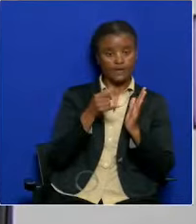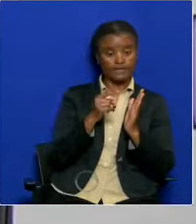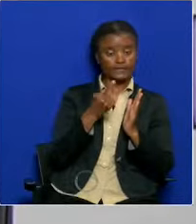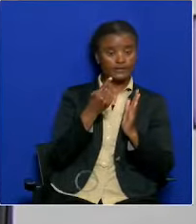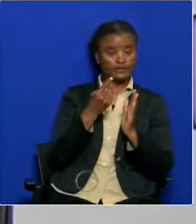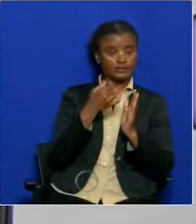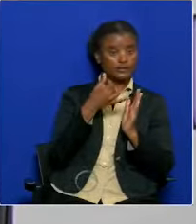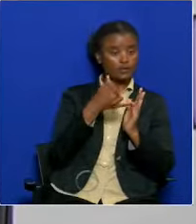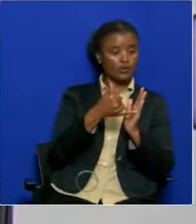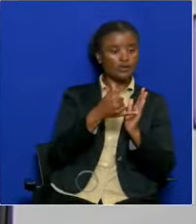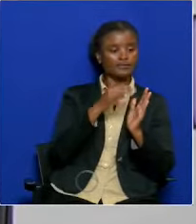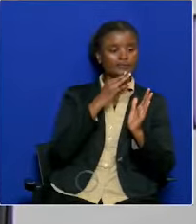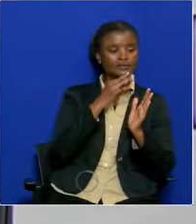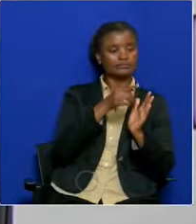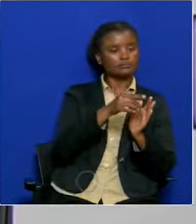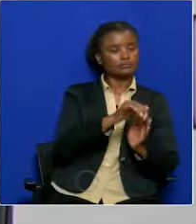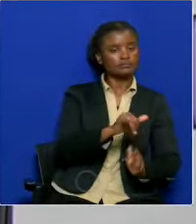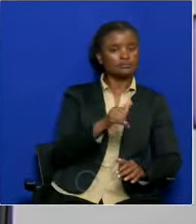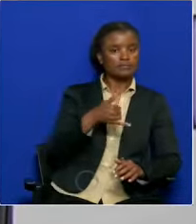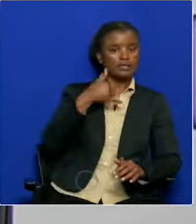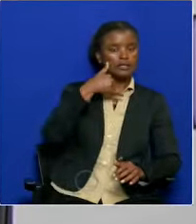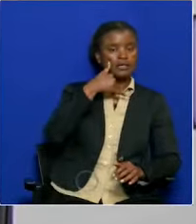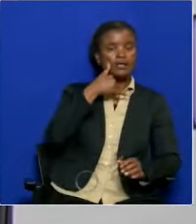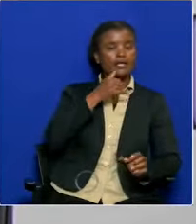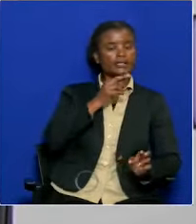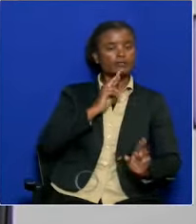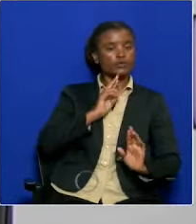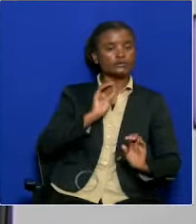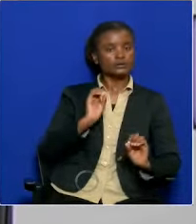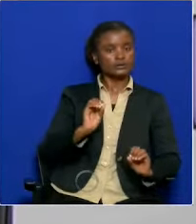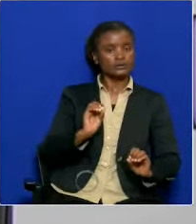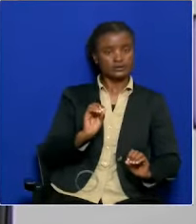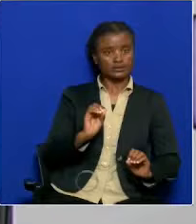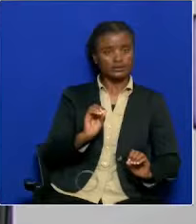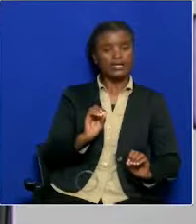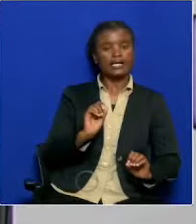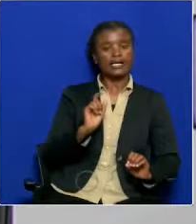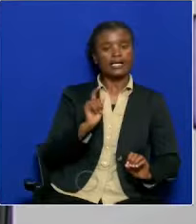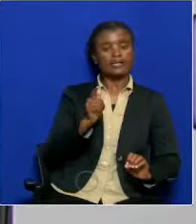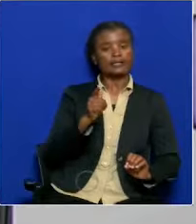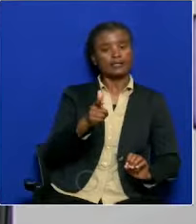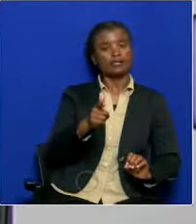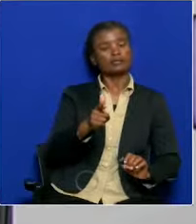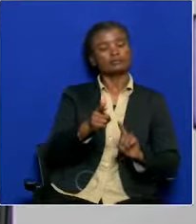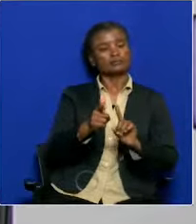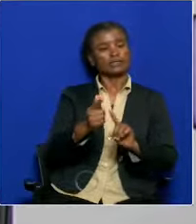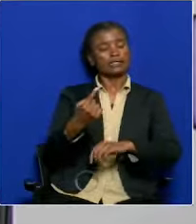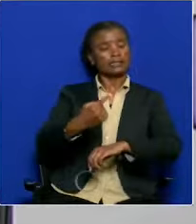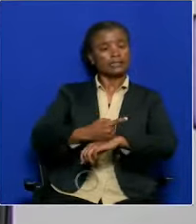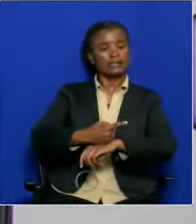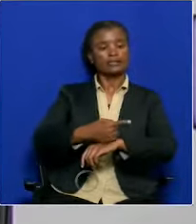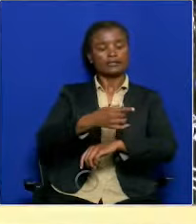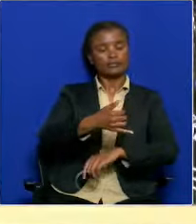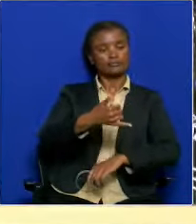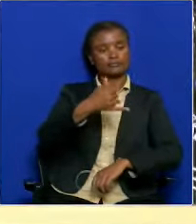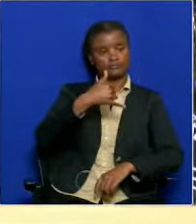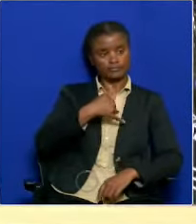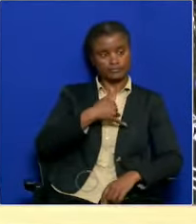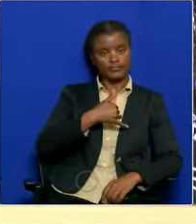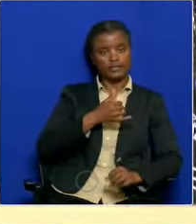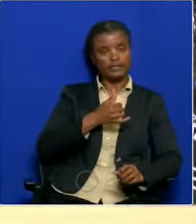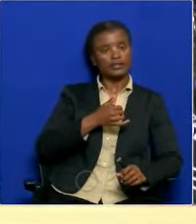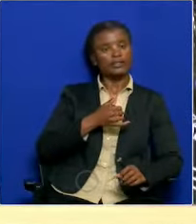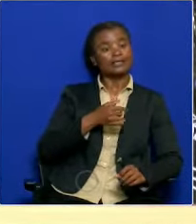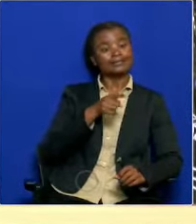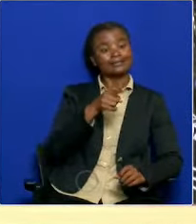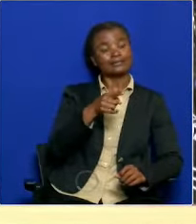and then the response was later on the day. Yes, he calls,